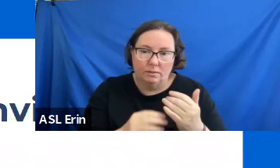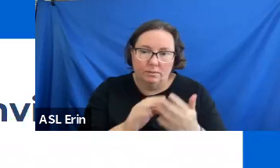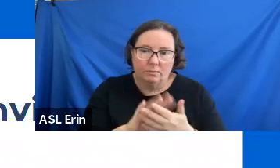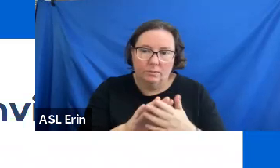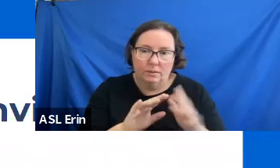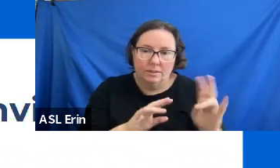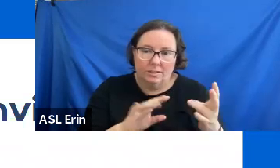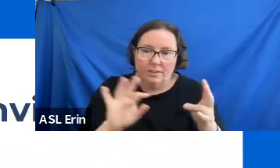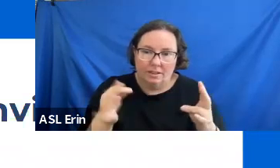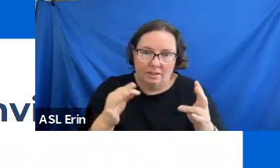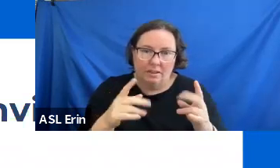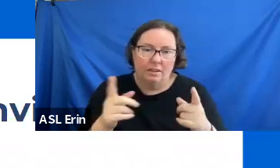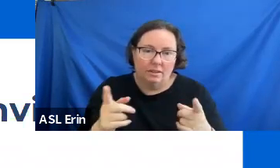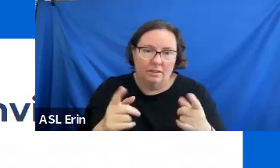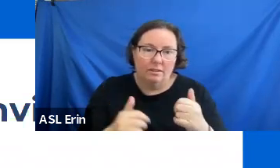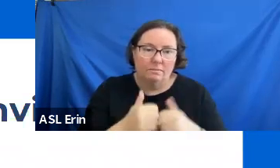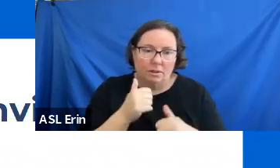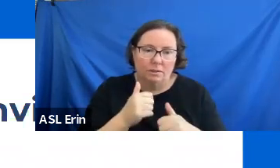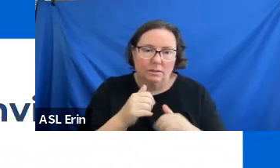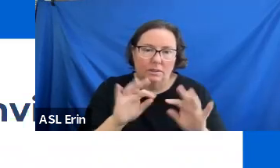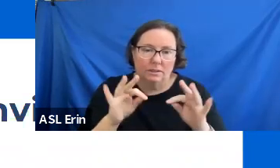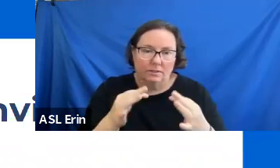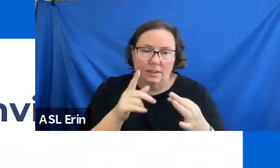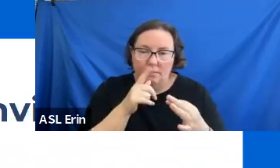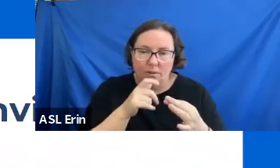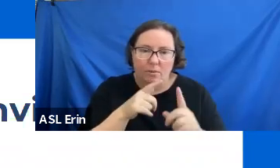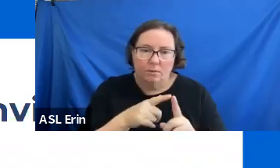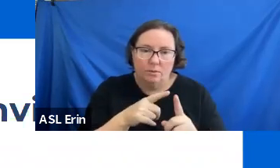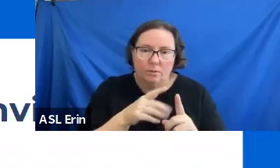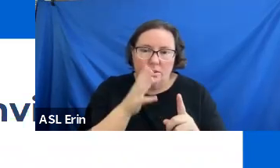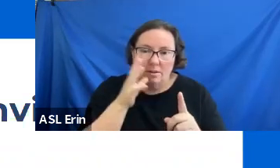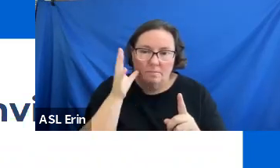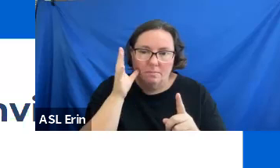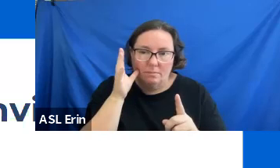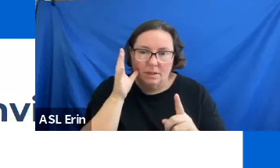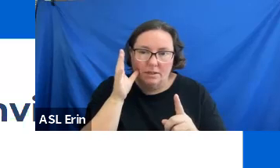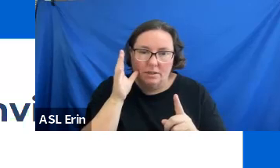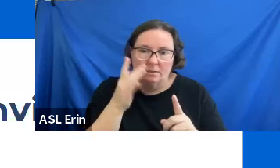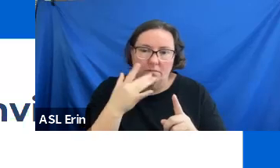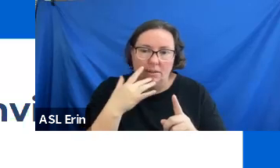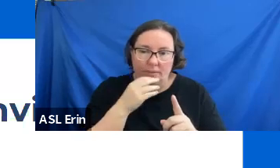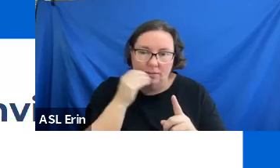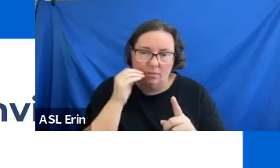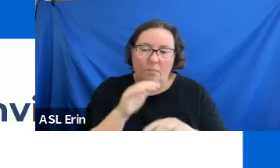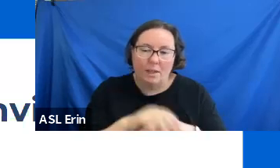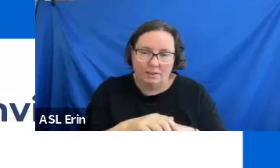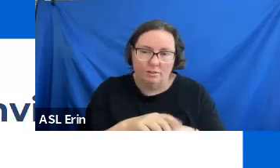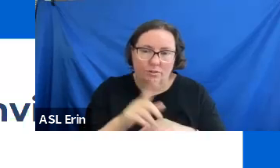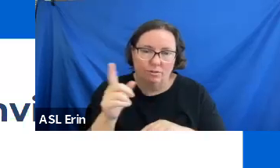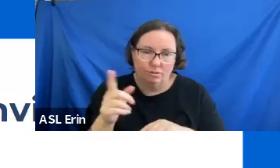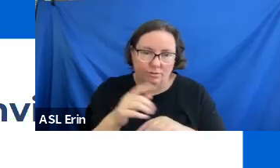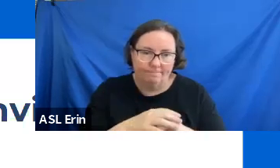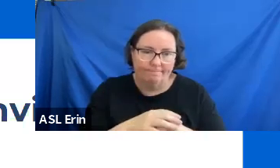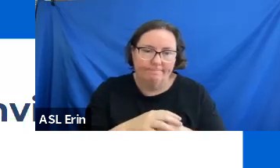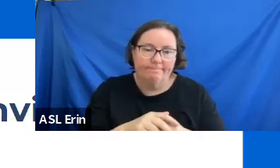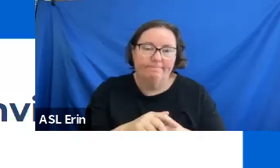9th grade are families whose parent preference or home language preference is English. And